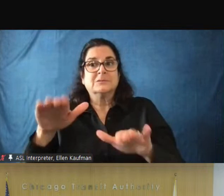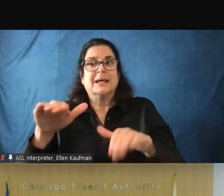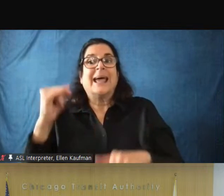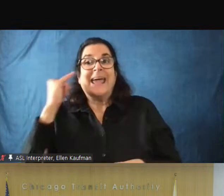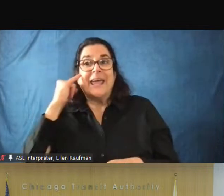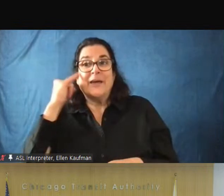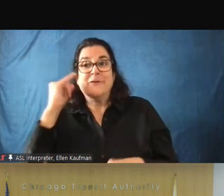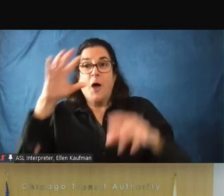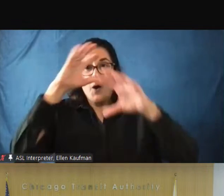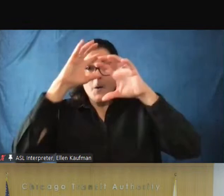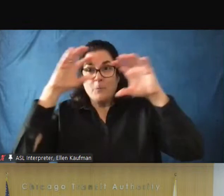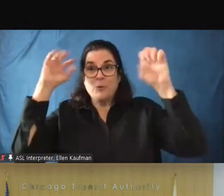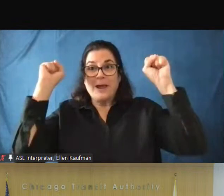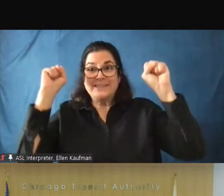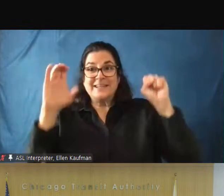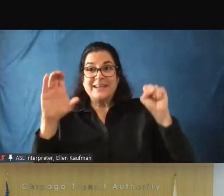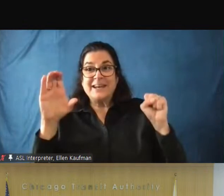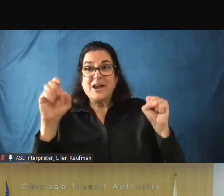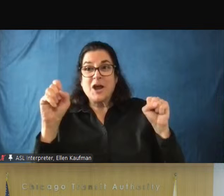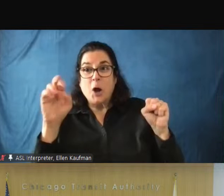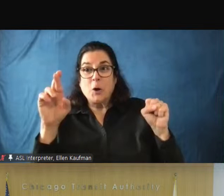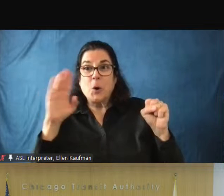tank.